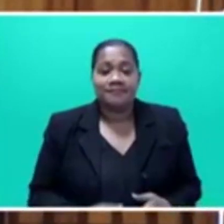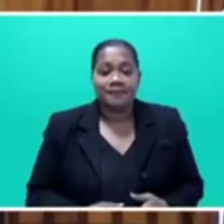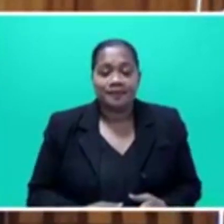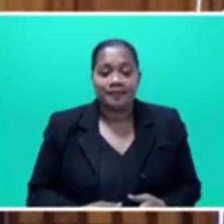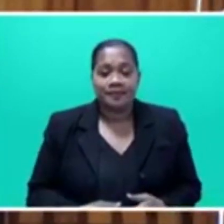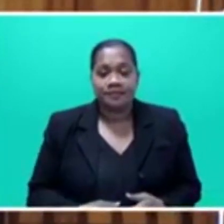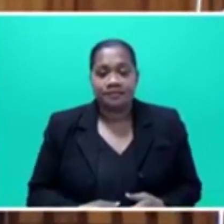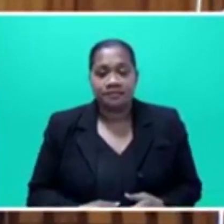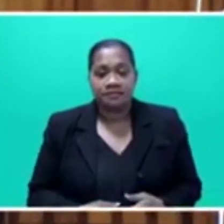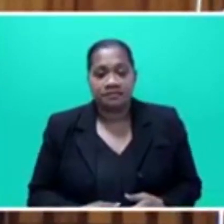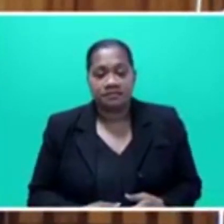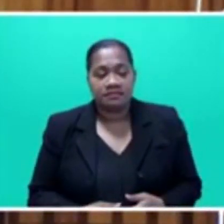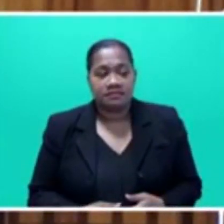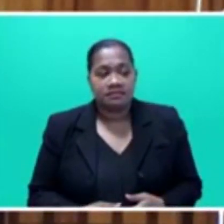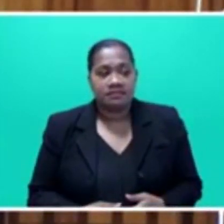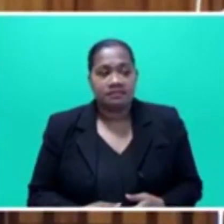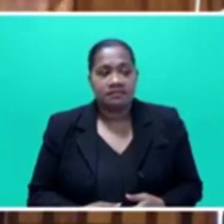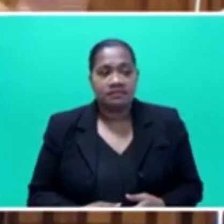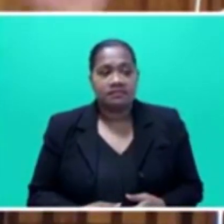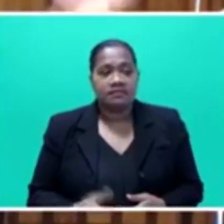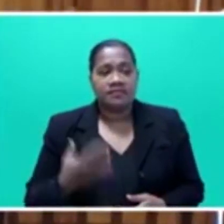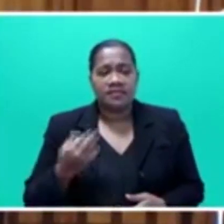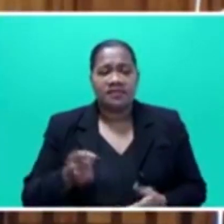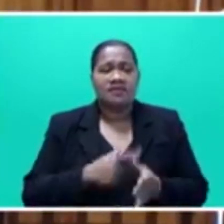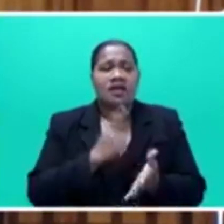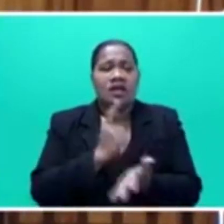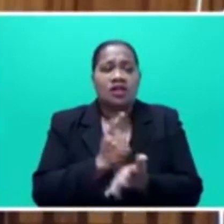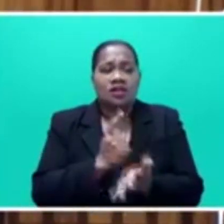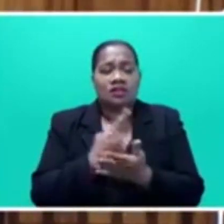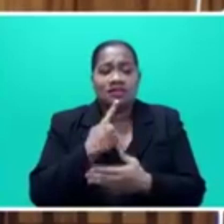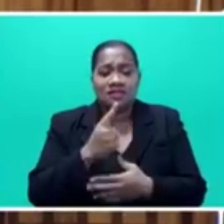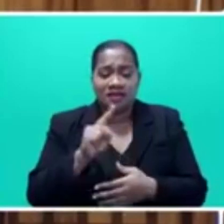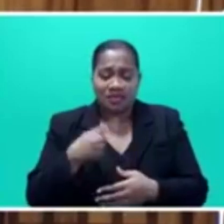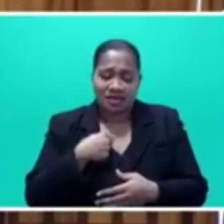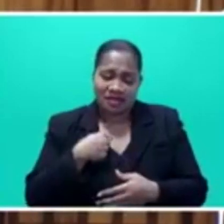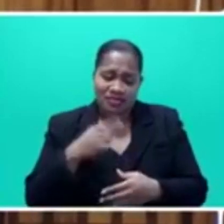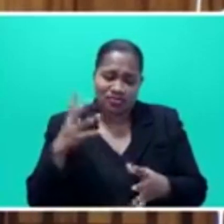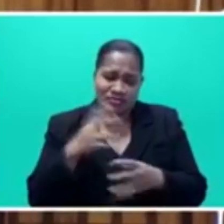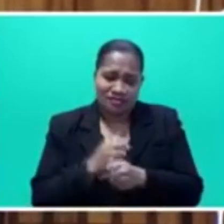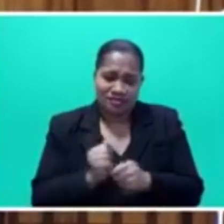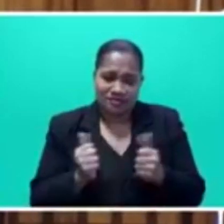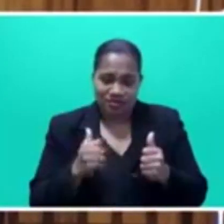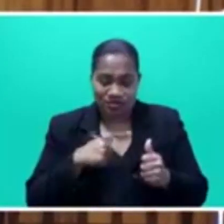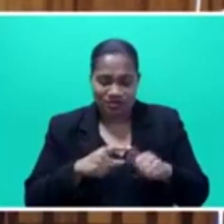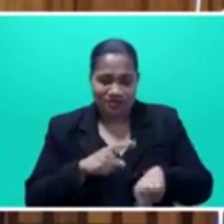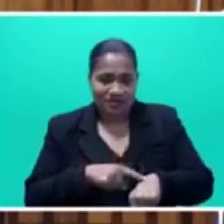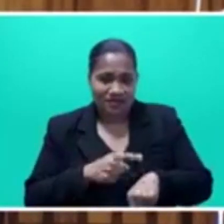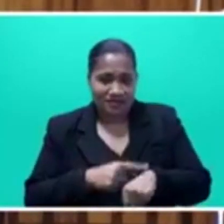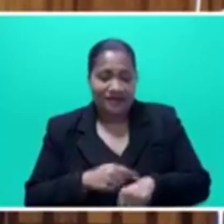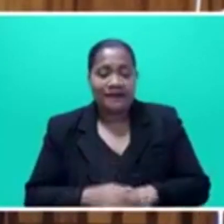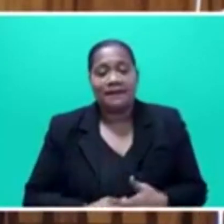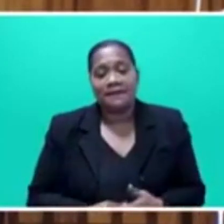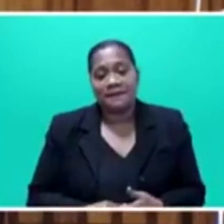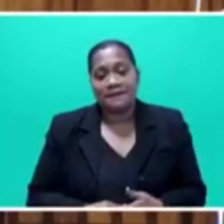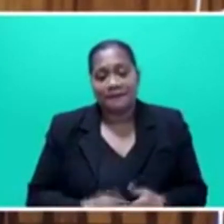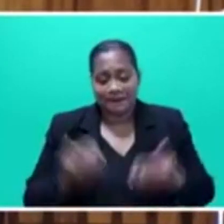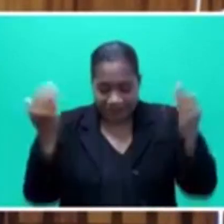Speaker, sir, I've got a lot to say, but I'd like to finish off, Mr. Speaker, sir. I know in the interest of time. Mr. Speaker,